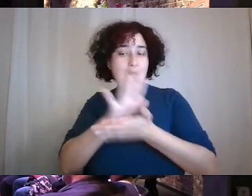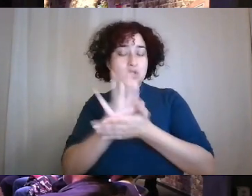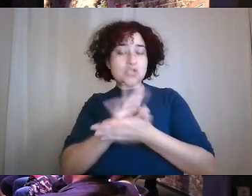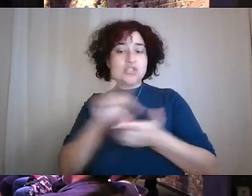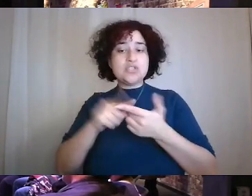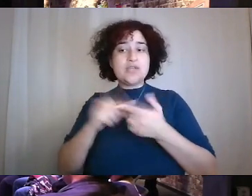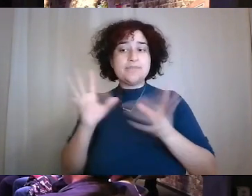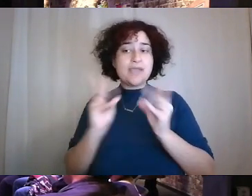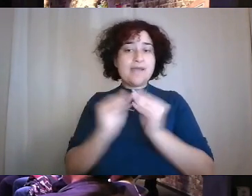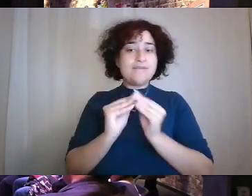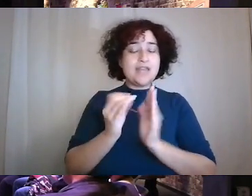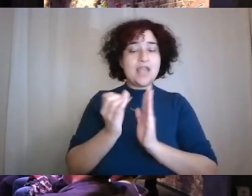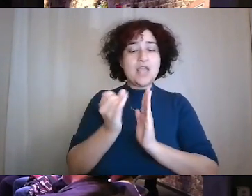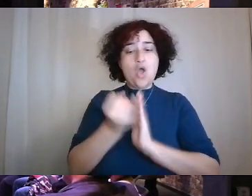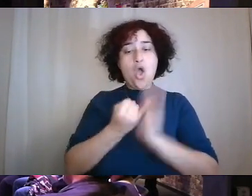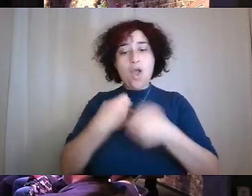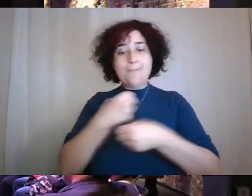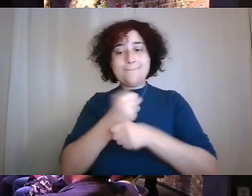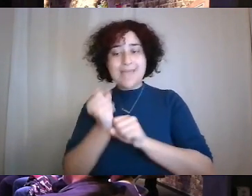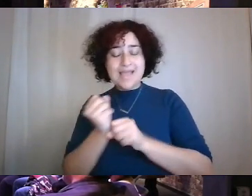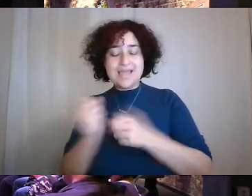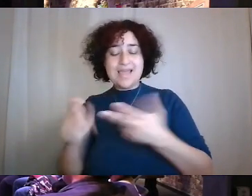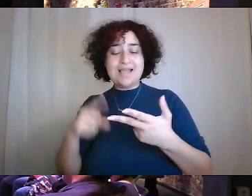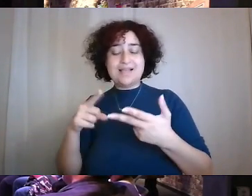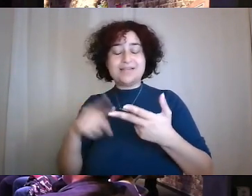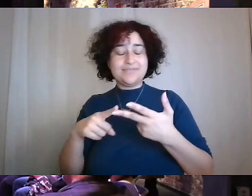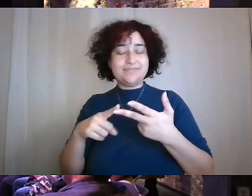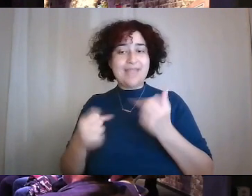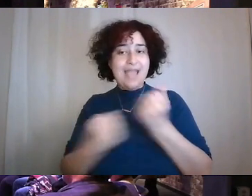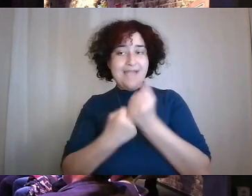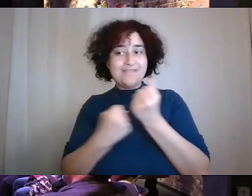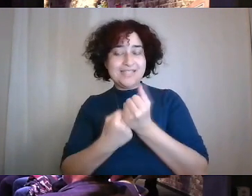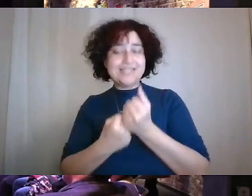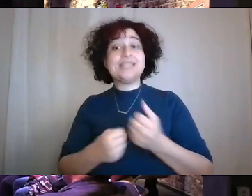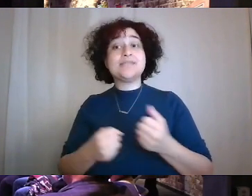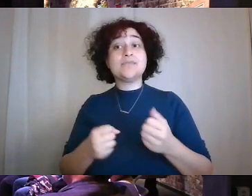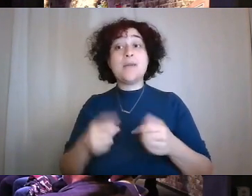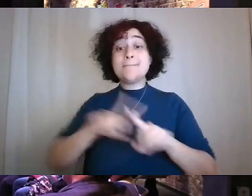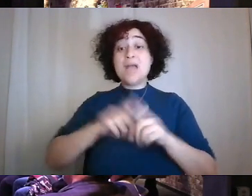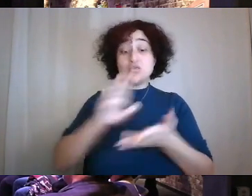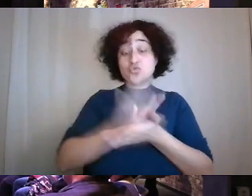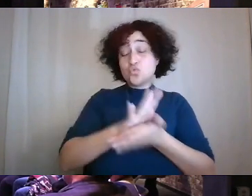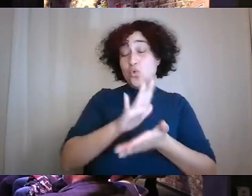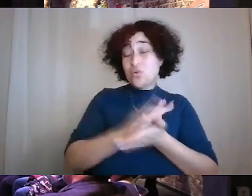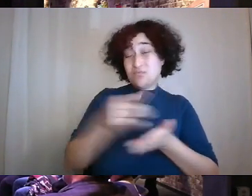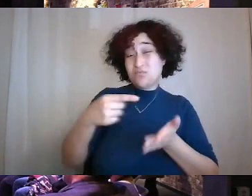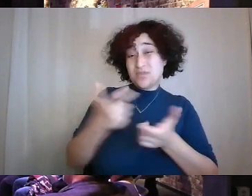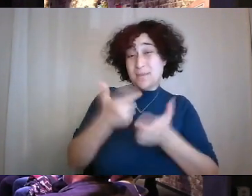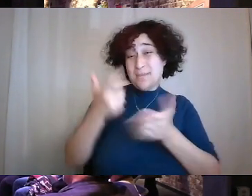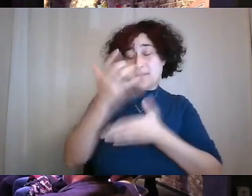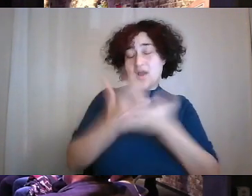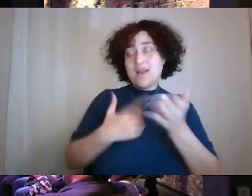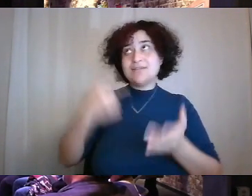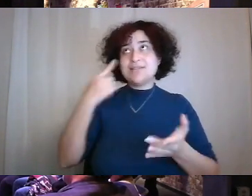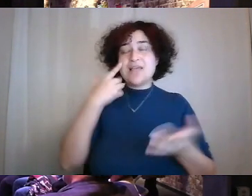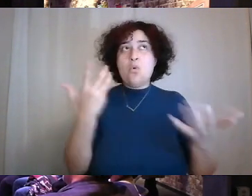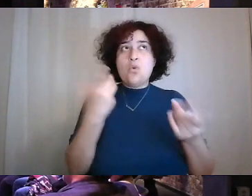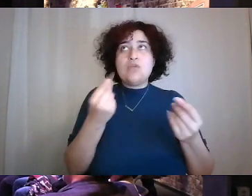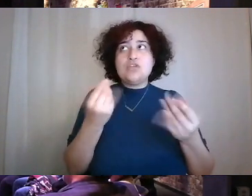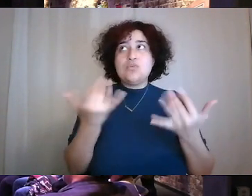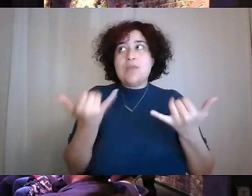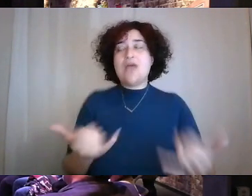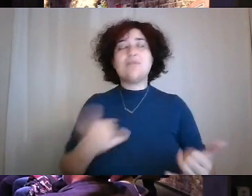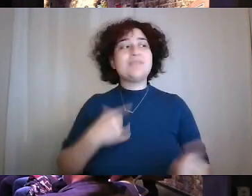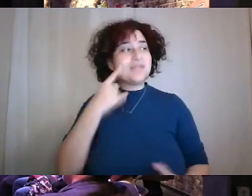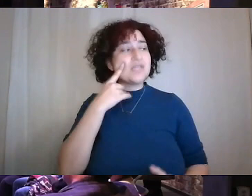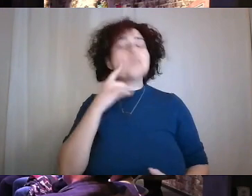the others. But academia was one of them. And when I was kind of thinking about what next, I thought, oh, you know what was missing when